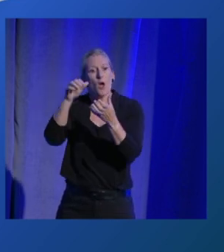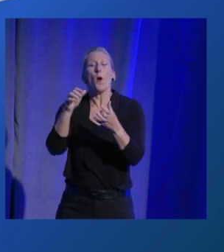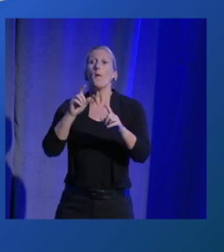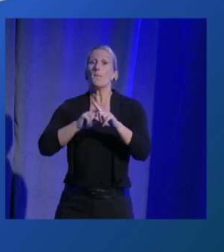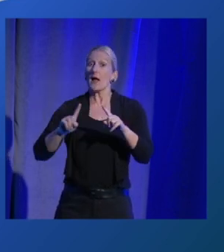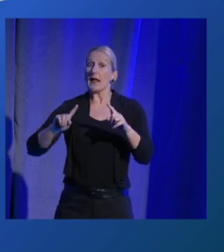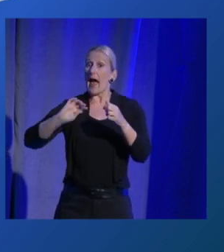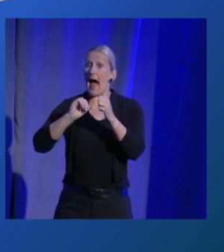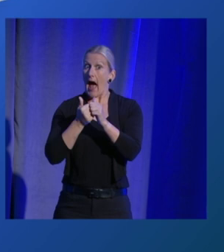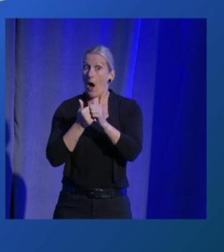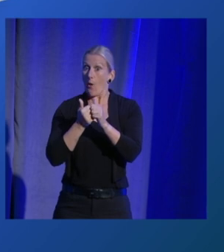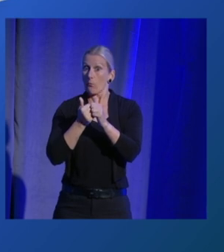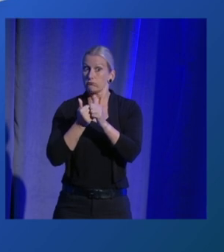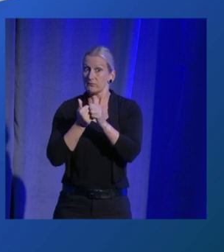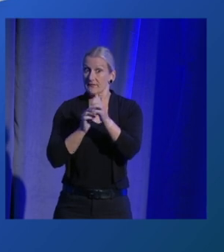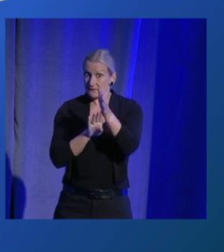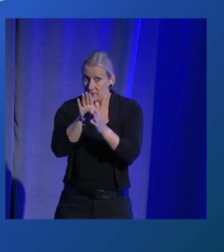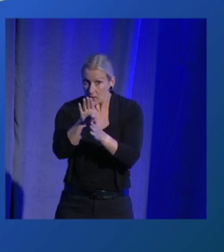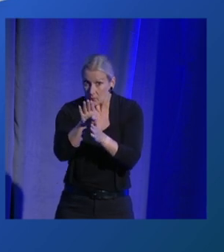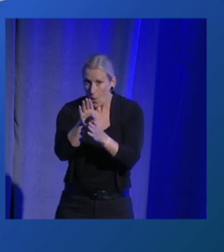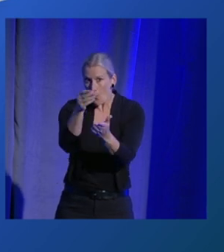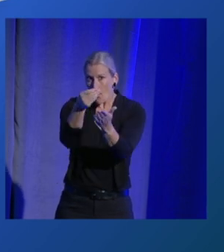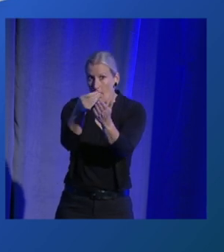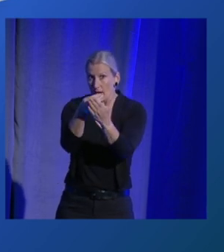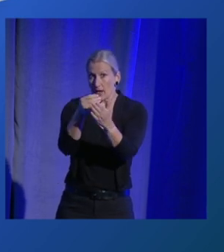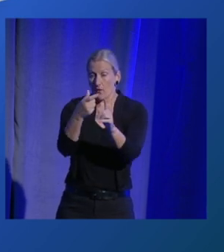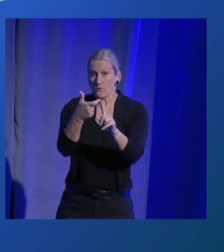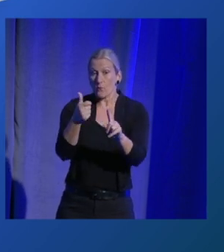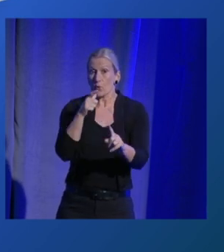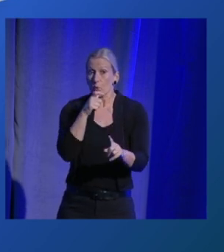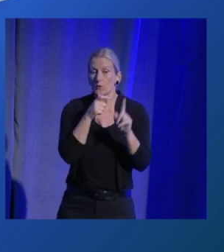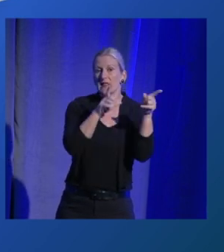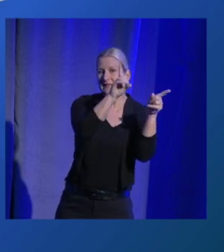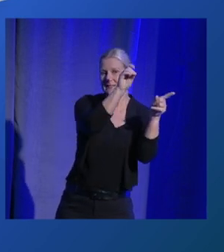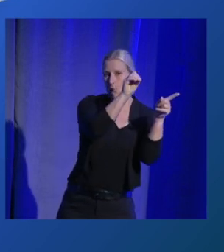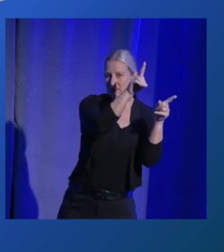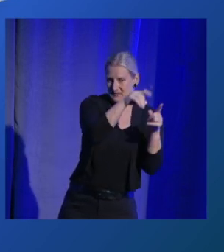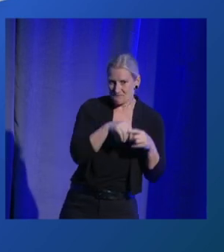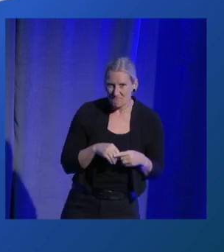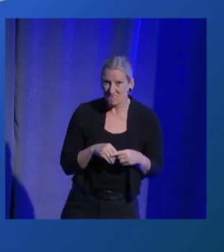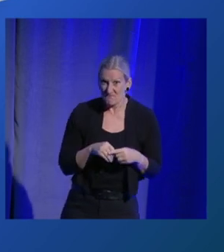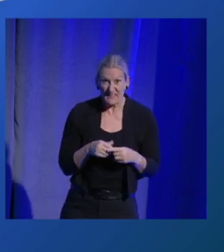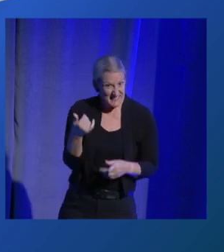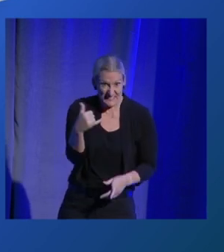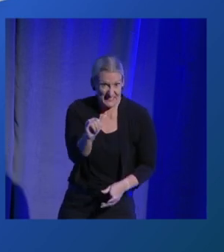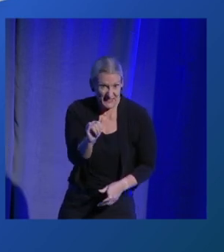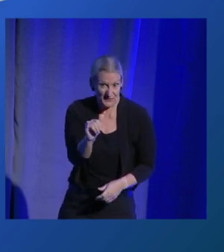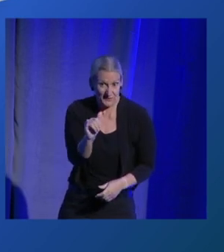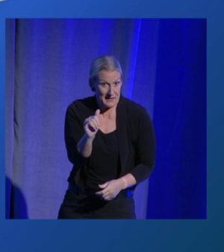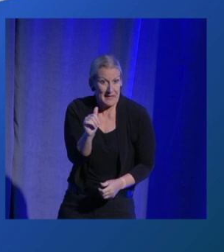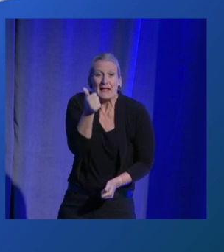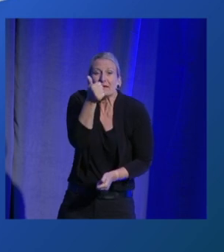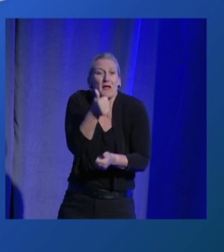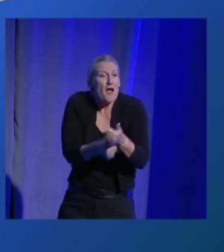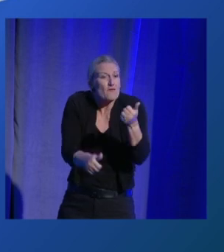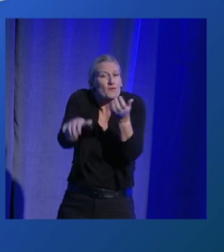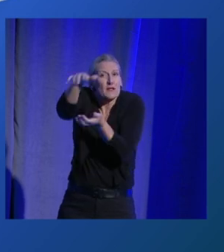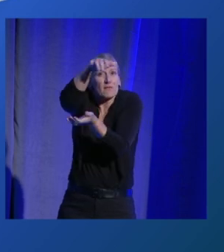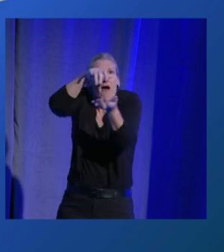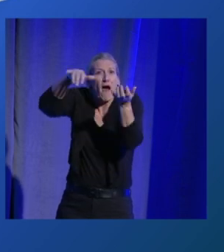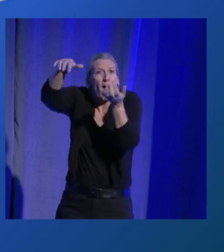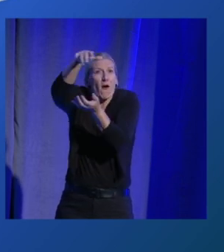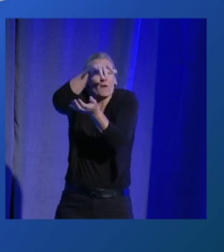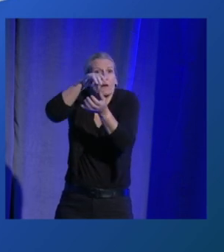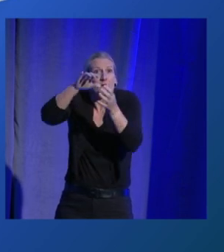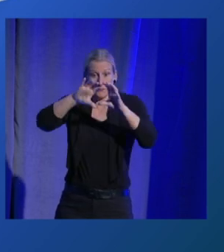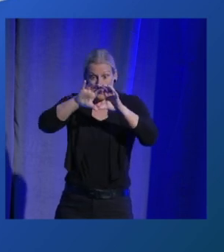money why the Department of Defense to this day is still very interested in every cloud that is over the surface